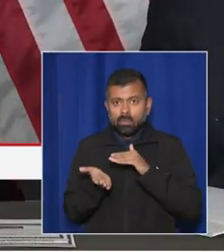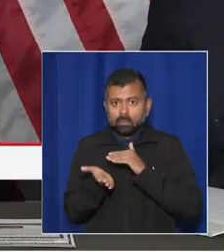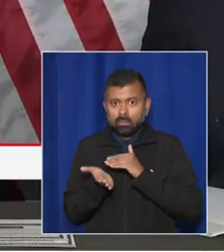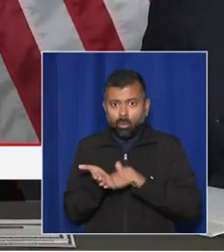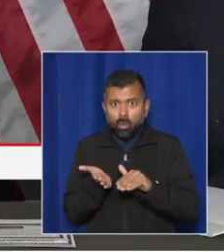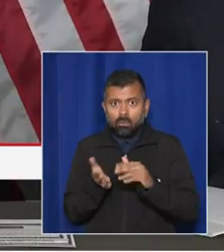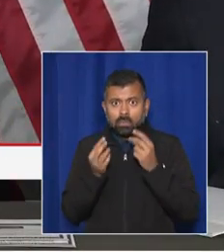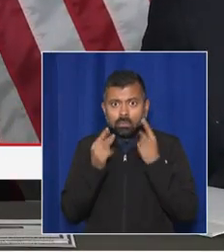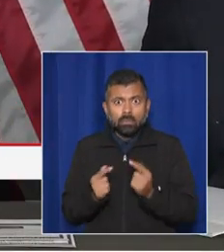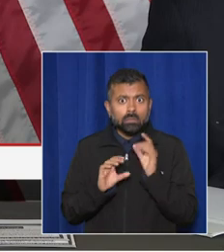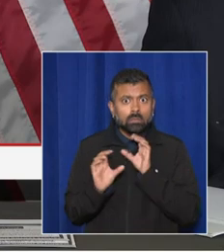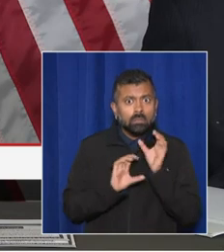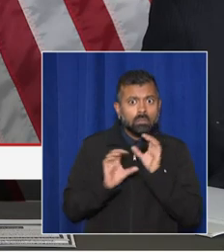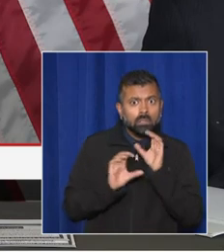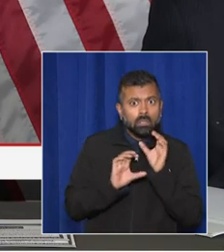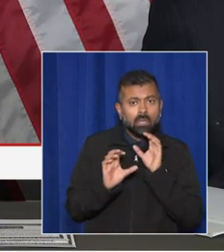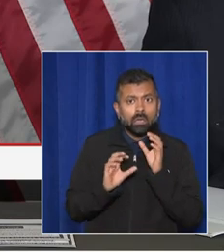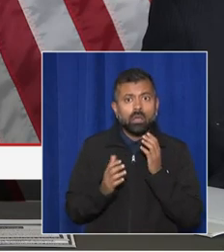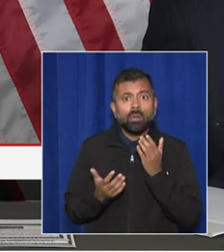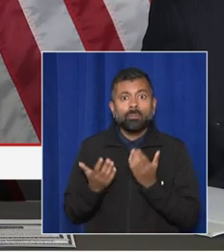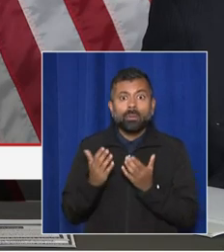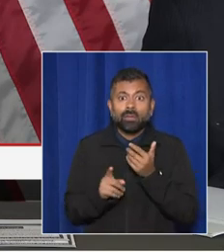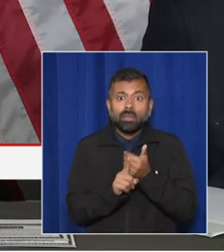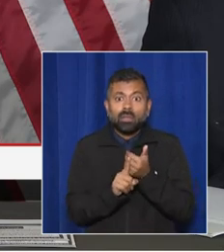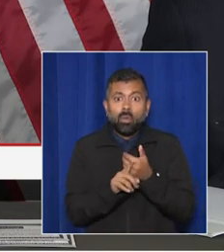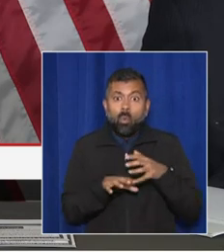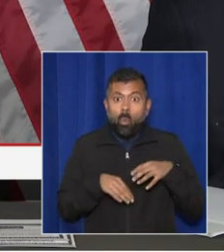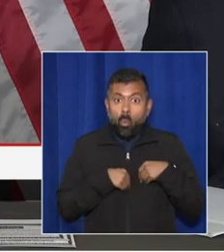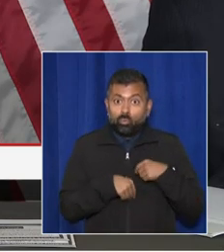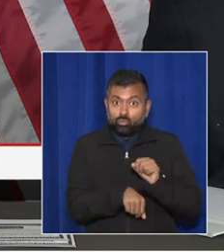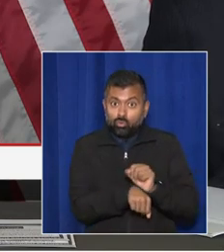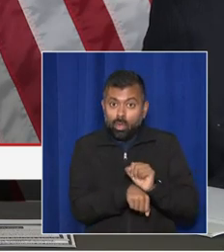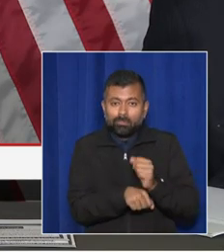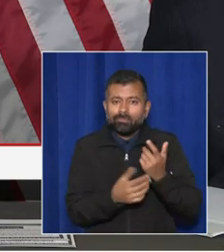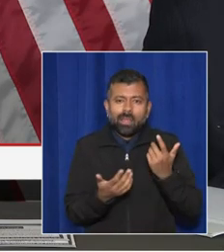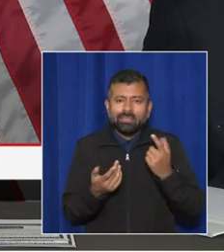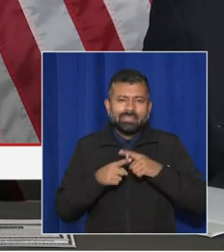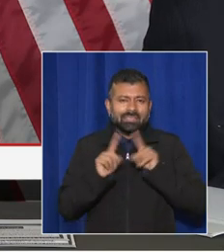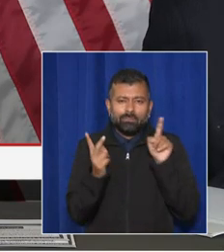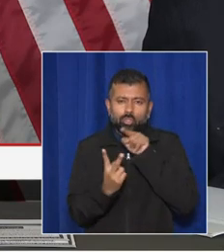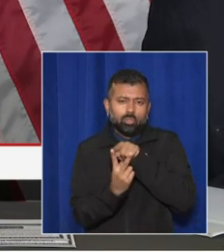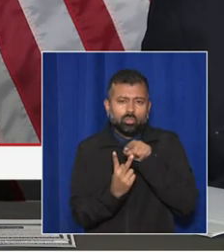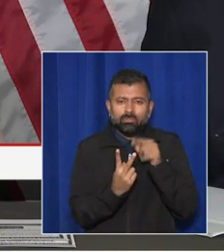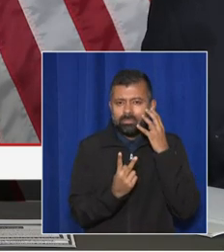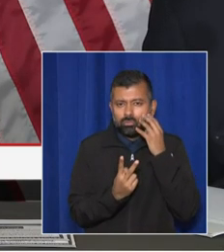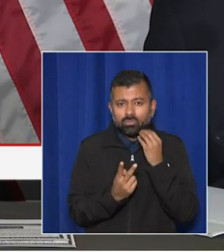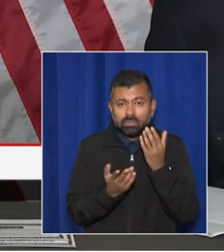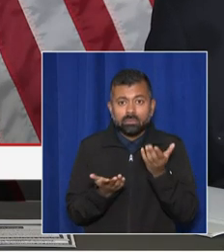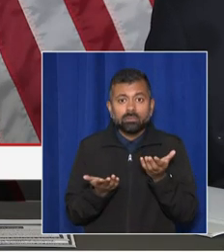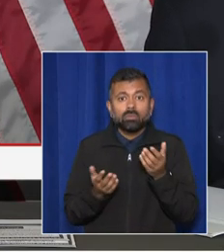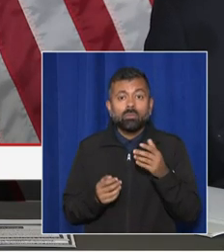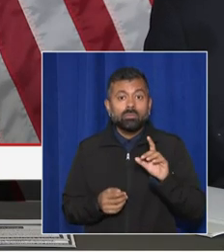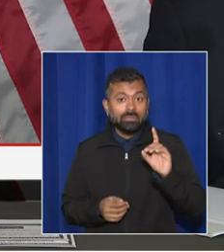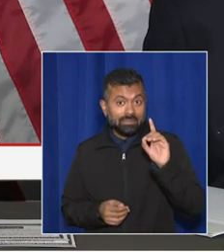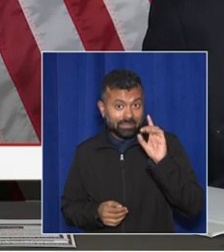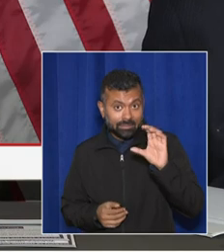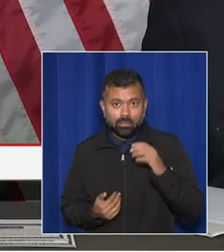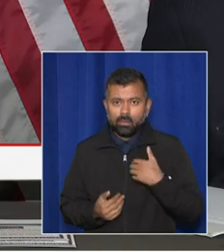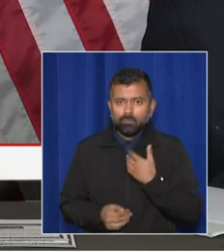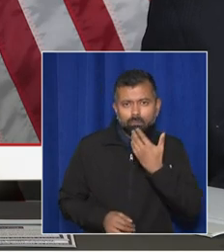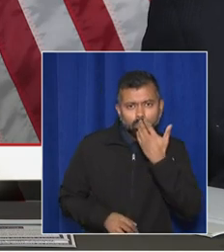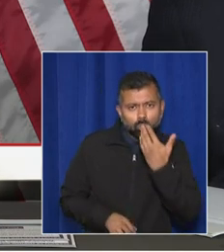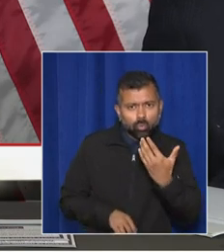jobs and good paying jobs exist in this region. And so that's why we're very focused on making sure that we can connect